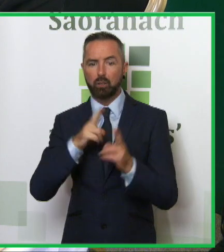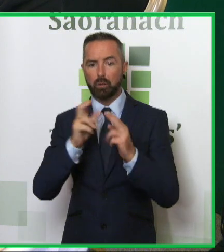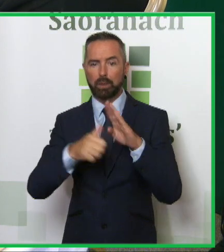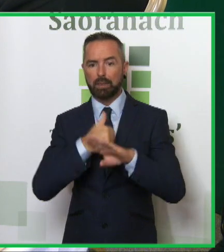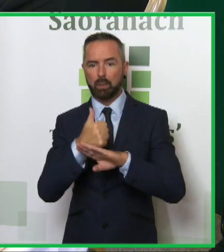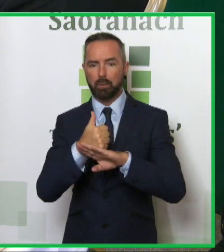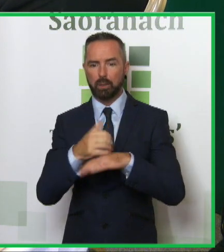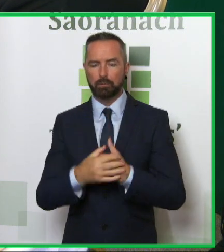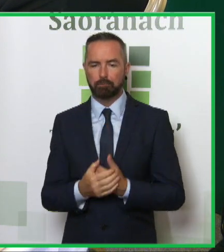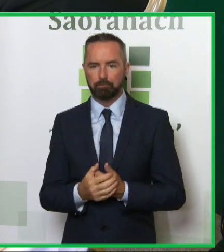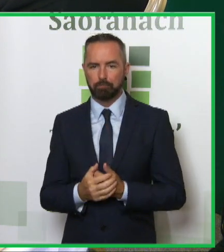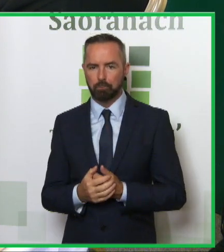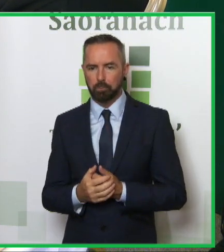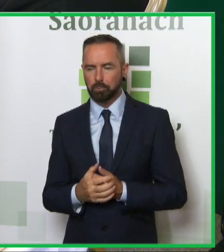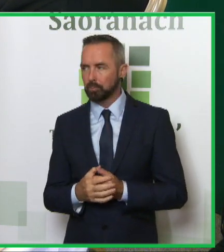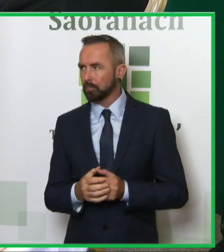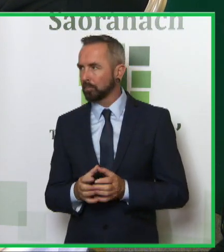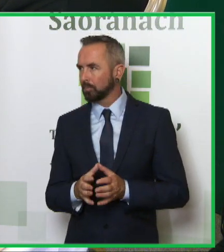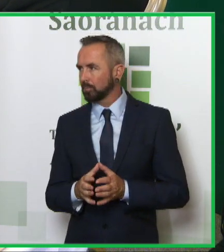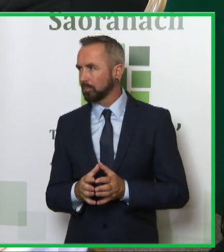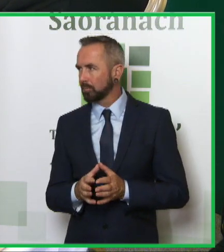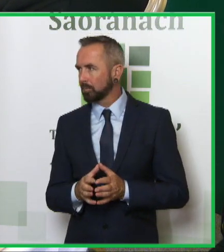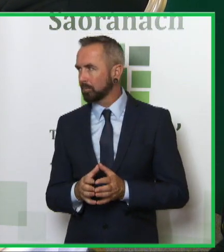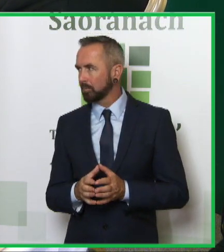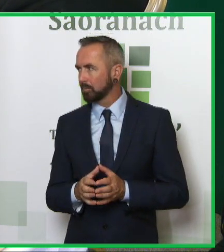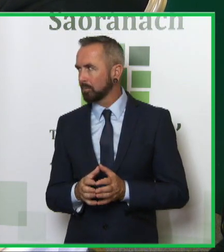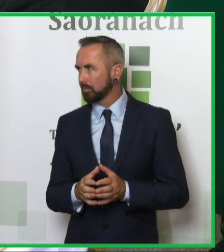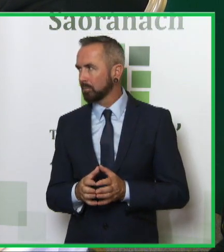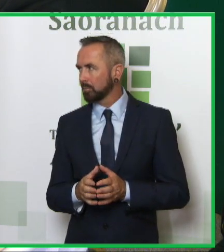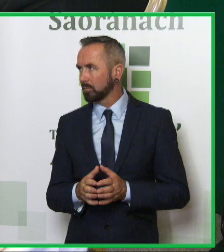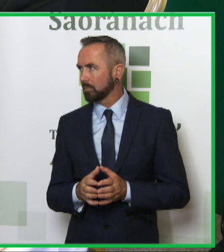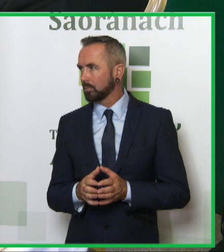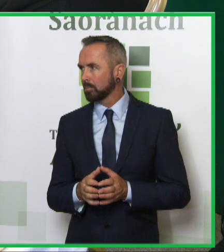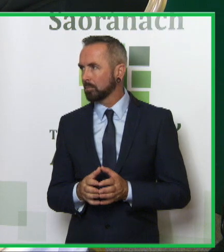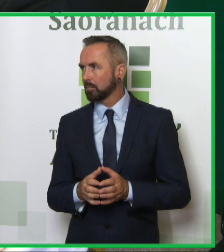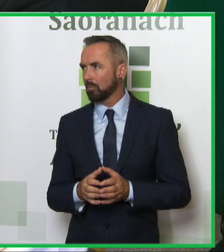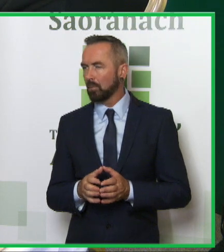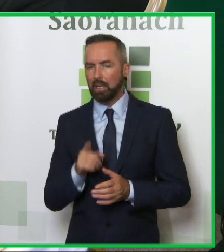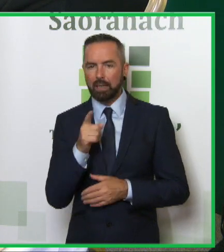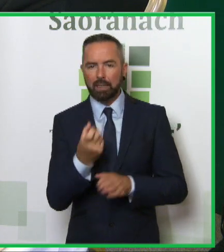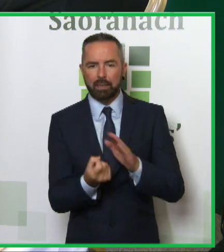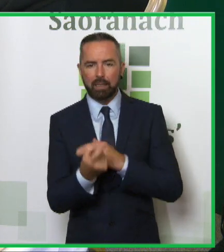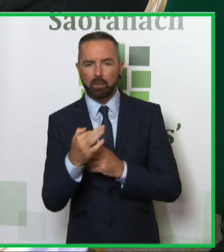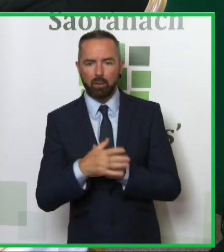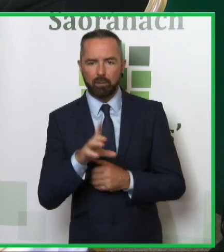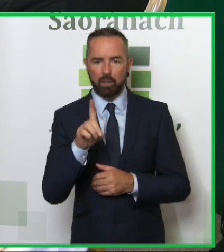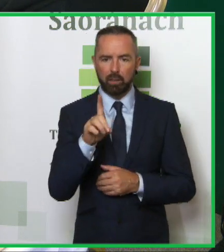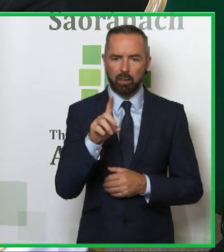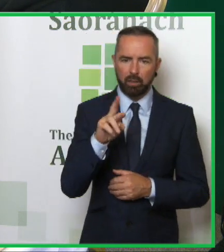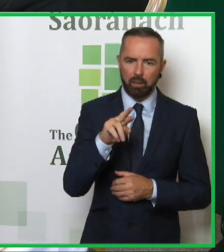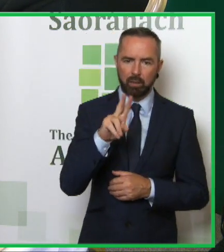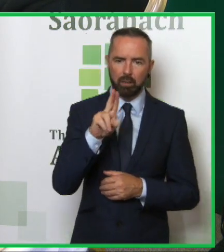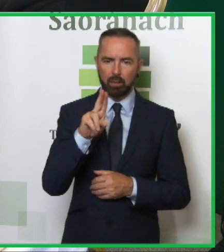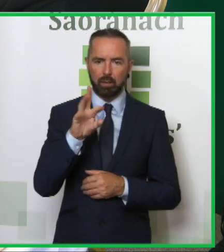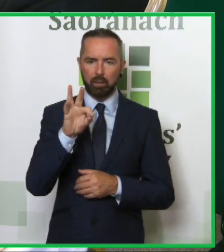give you advice. I think Orla was better explaining this. Here's my view, and we can put this out. This issue of drugs, as you've seen, crosses